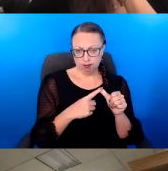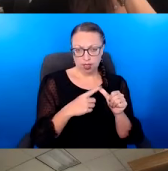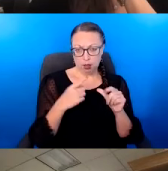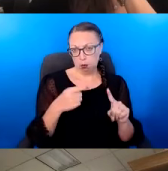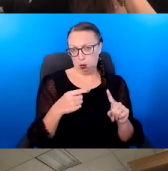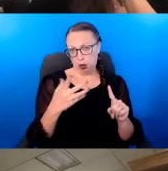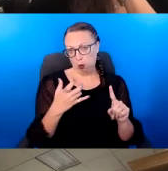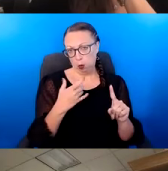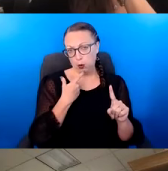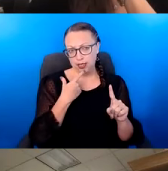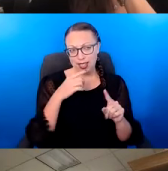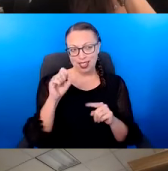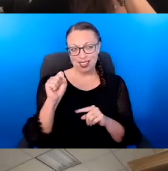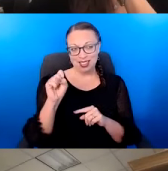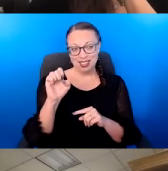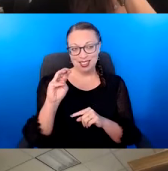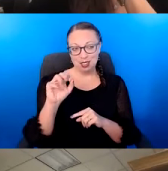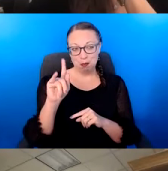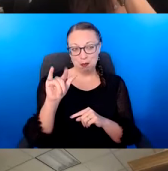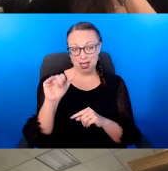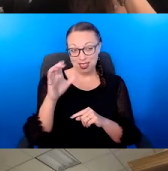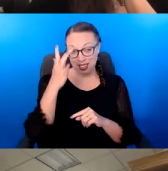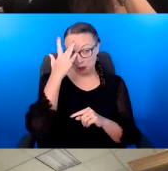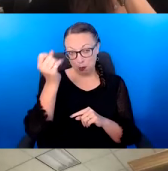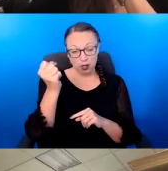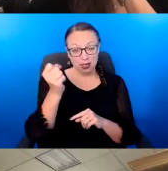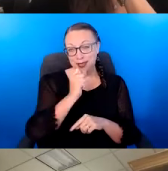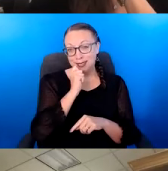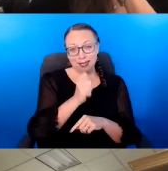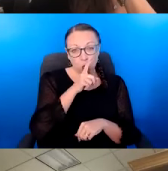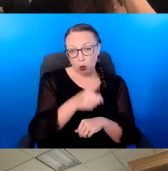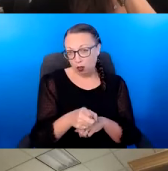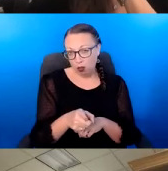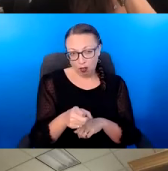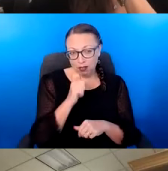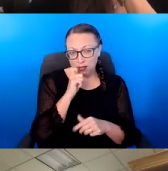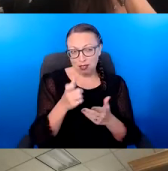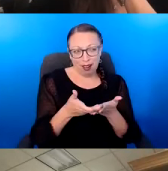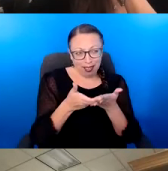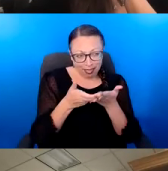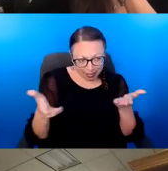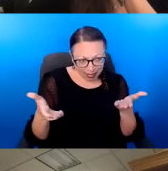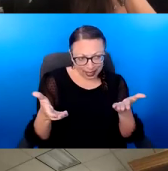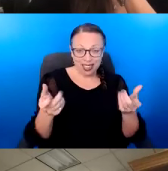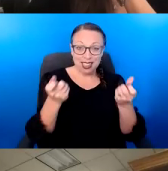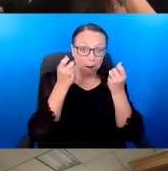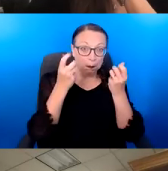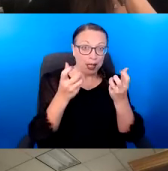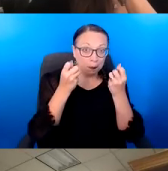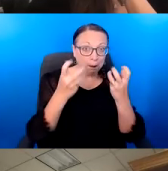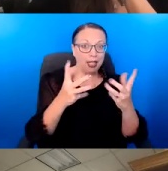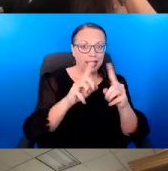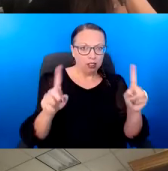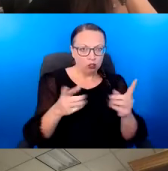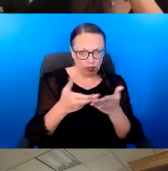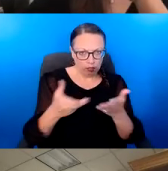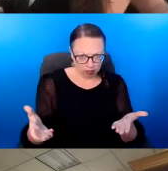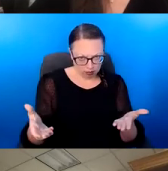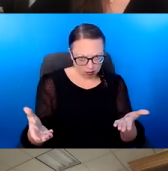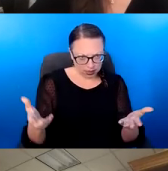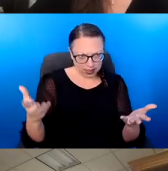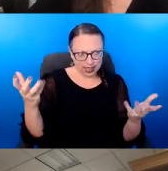make is semantic memory is not a thing, right? It's lots of different things. It's everything we